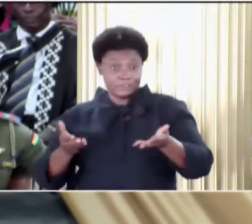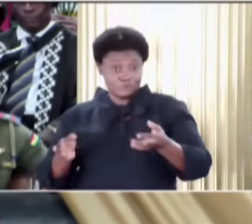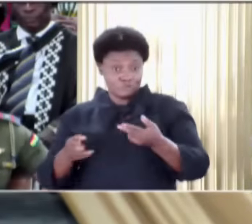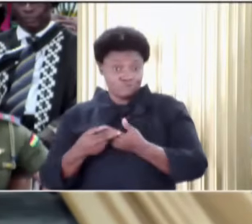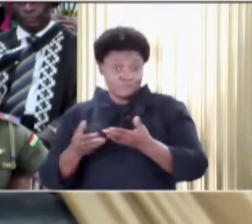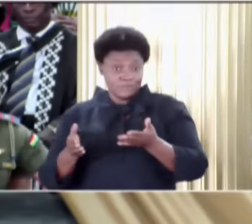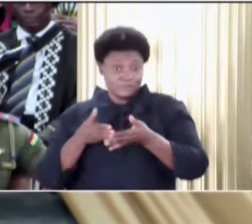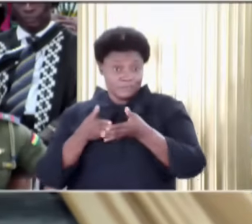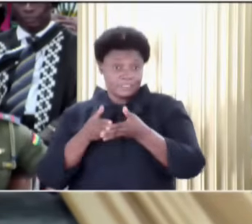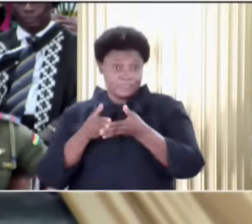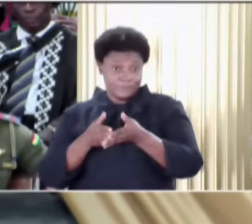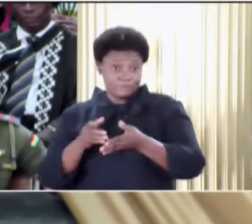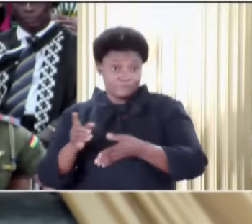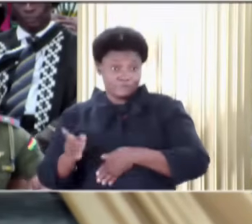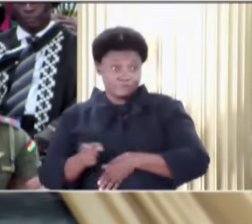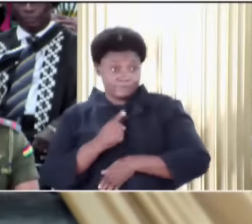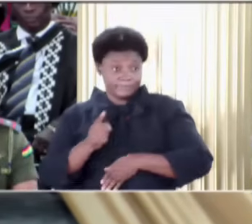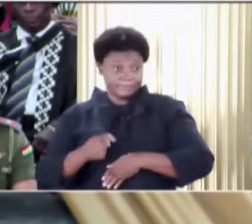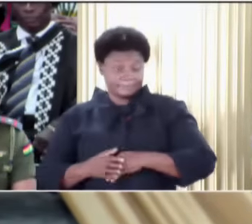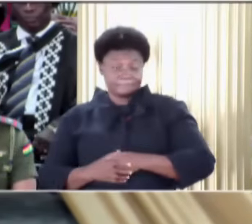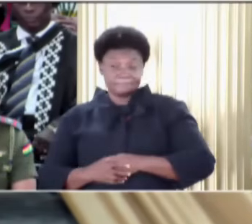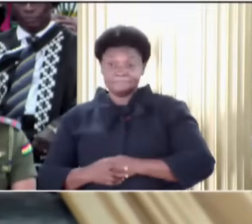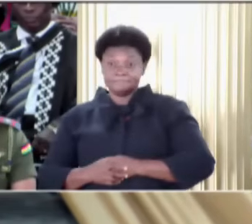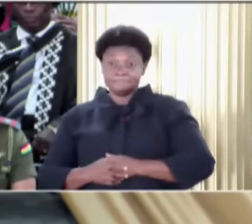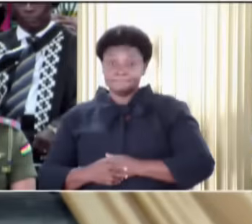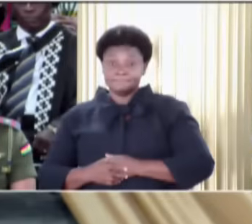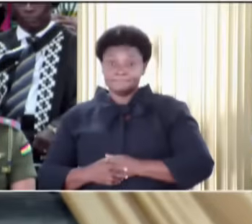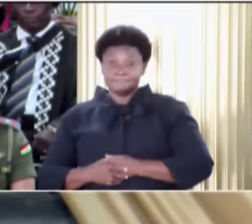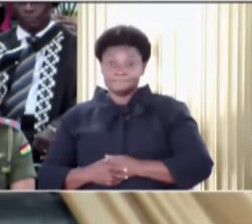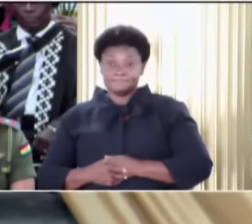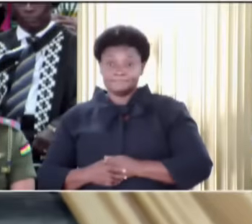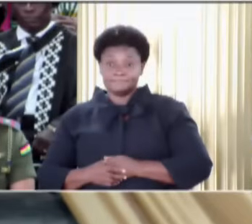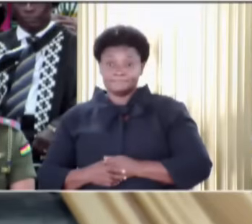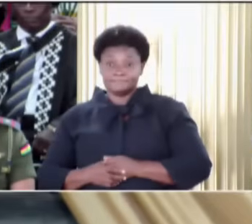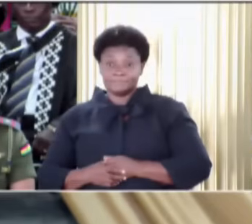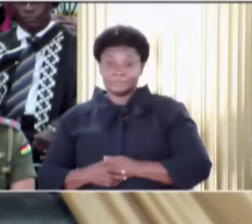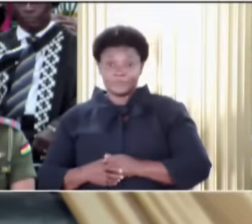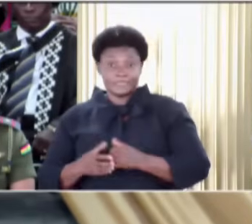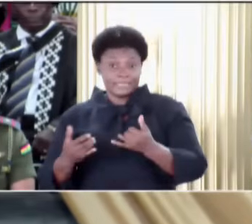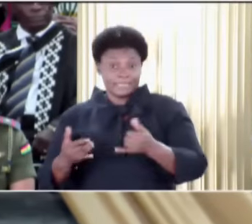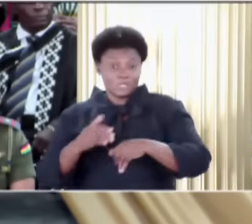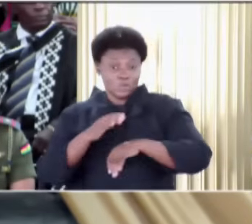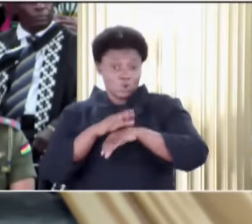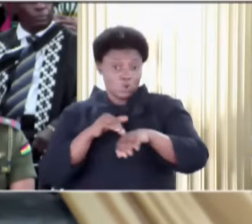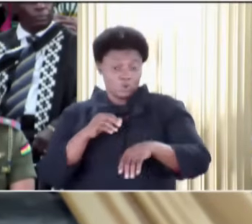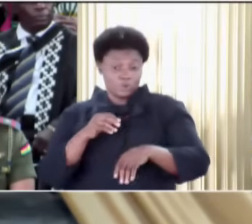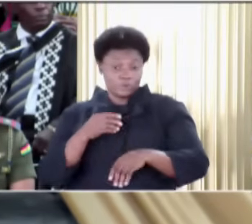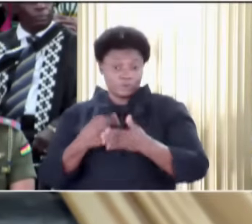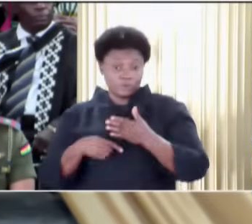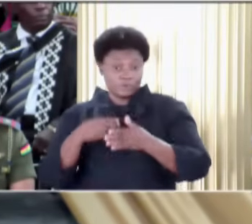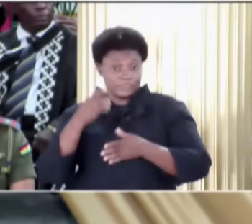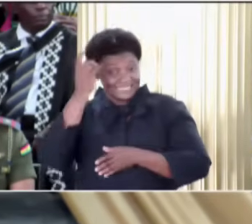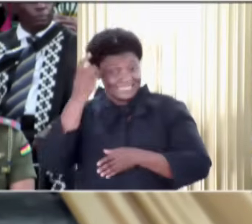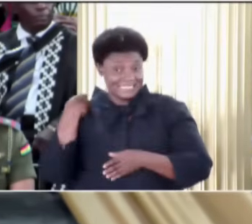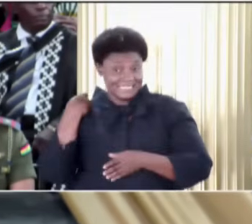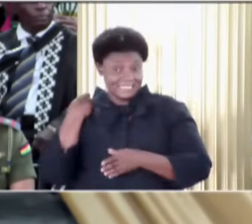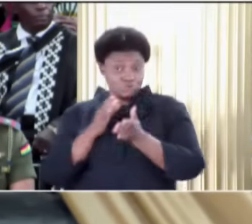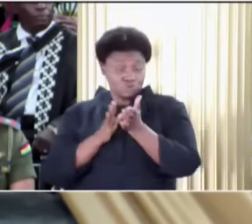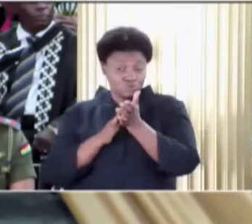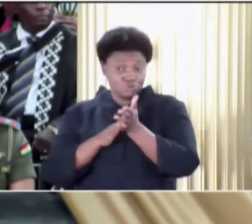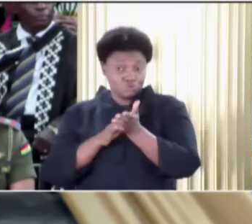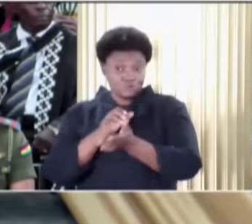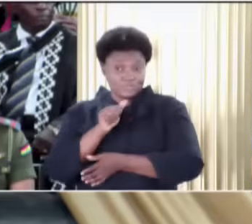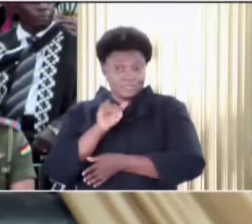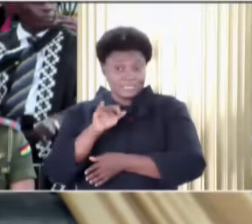you to the podium here. I will now call on the Dean of the School of Arts, Professor